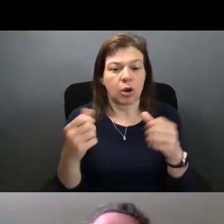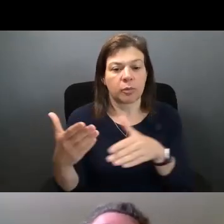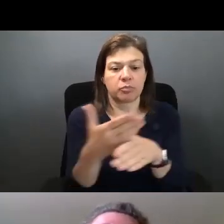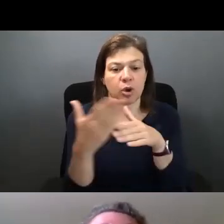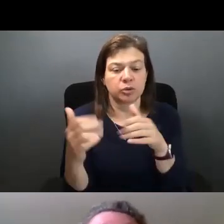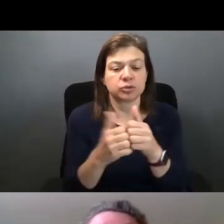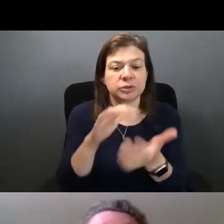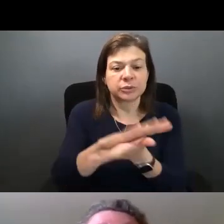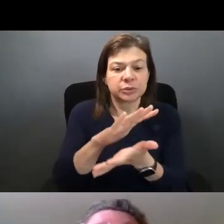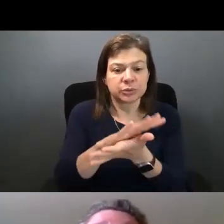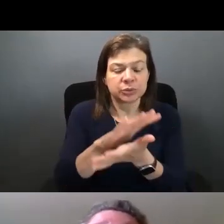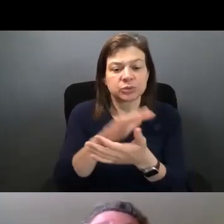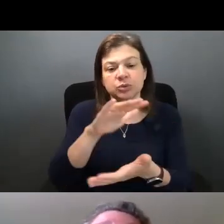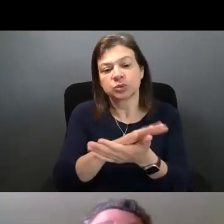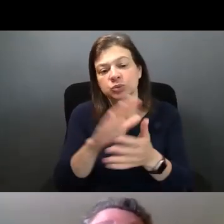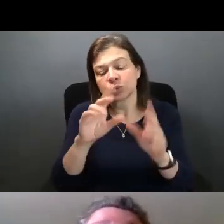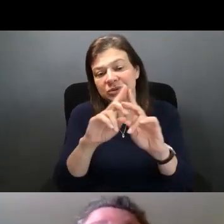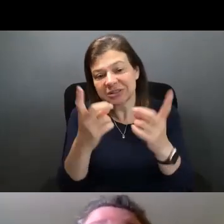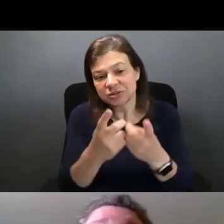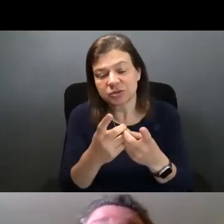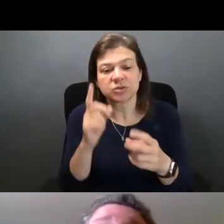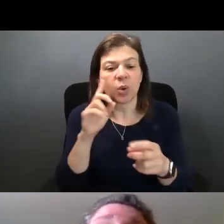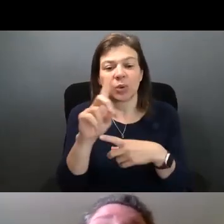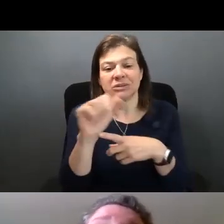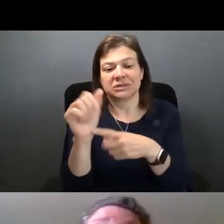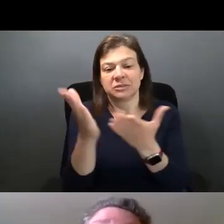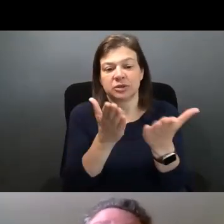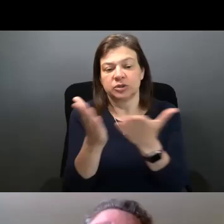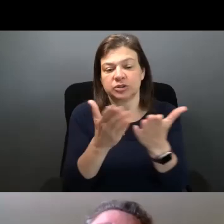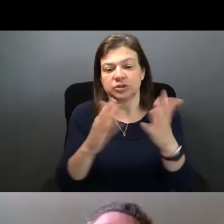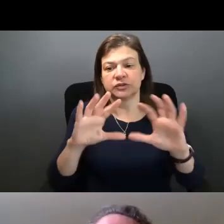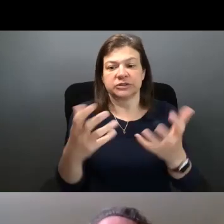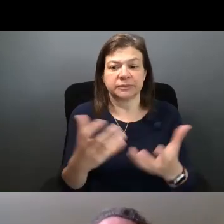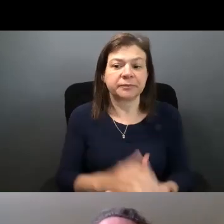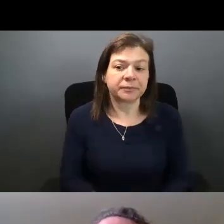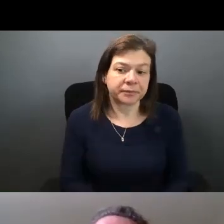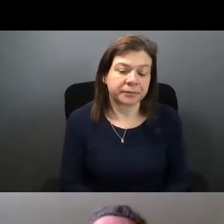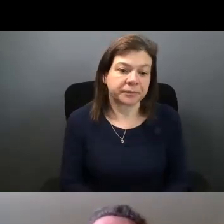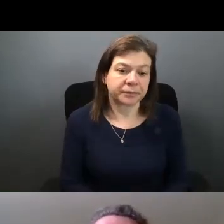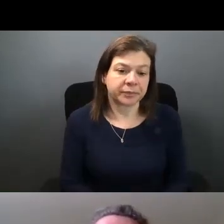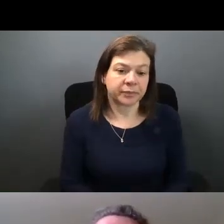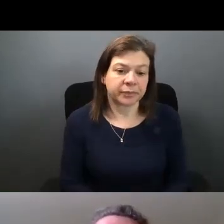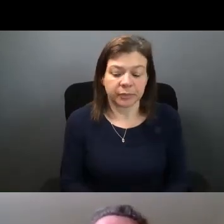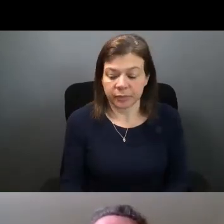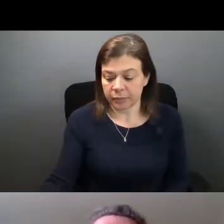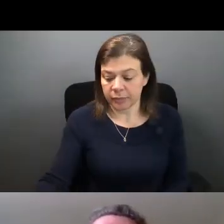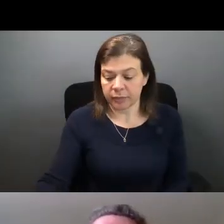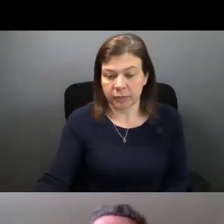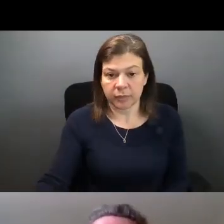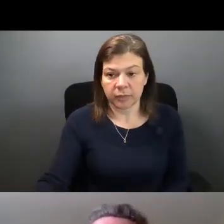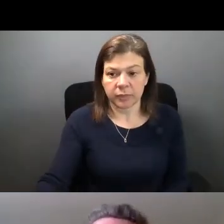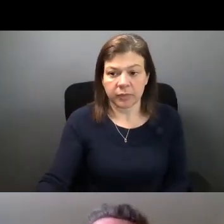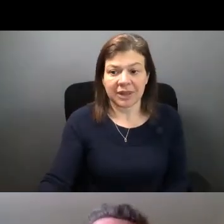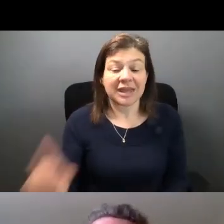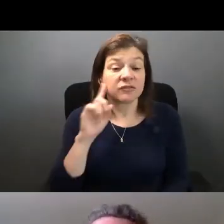with schools, school districts, or disability service organizations. If you are a disability